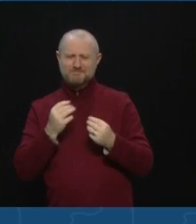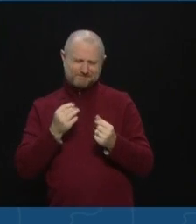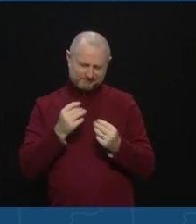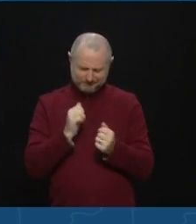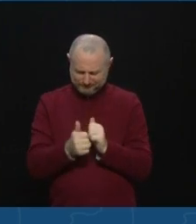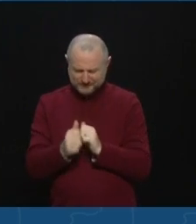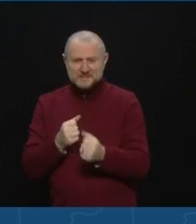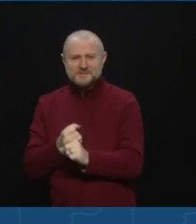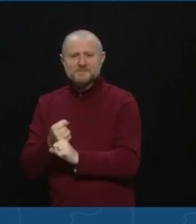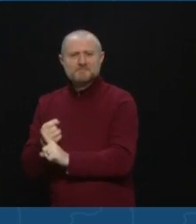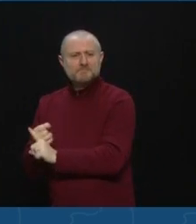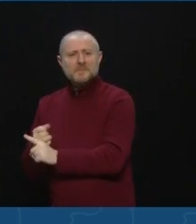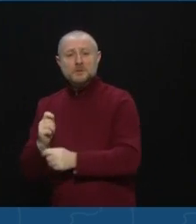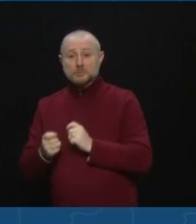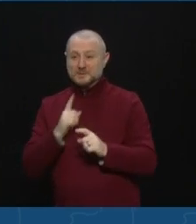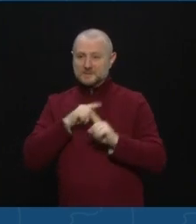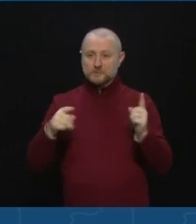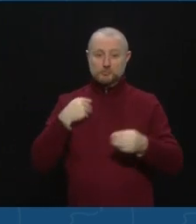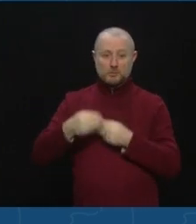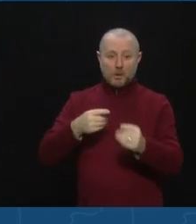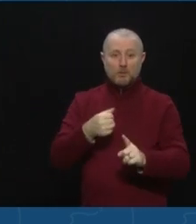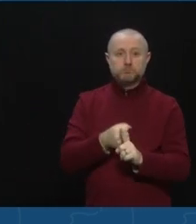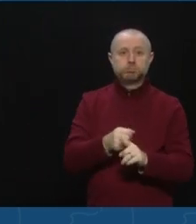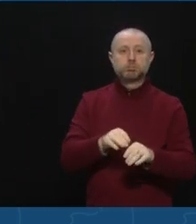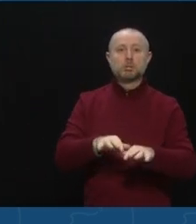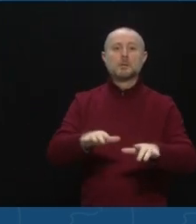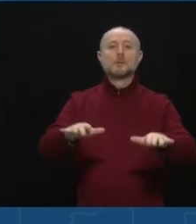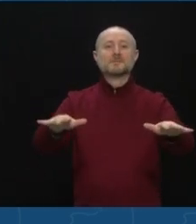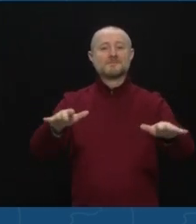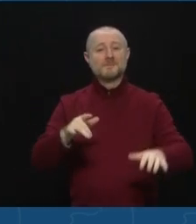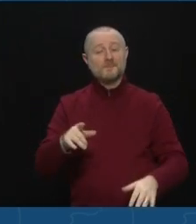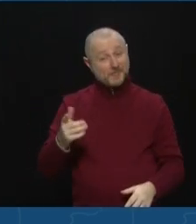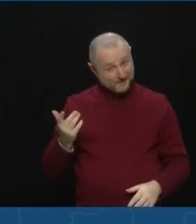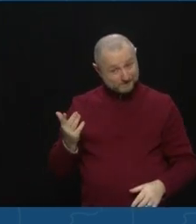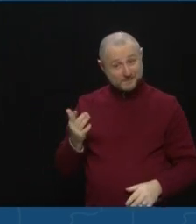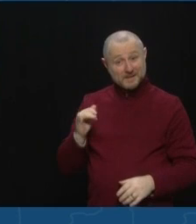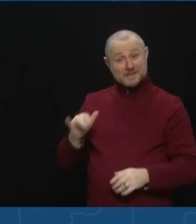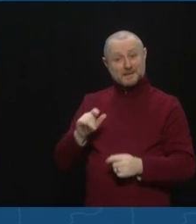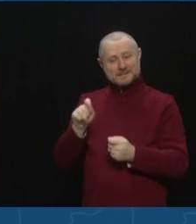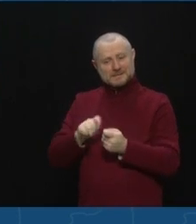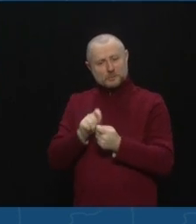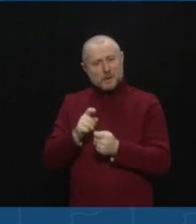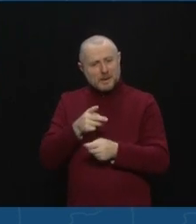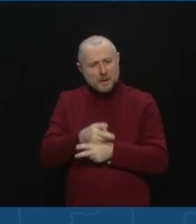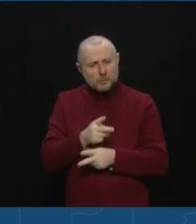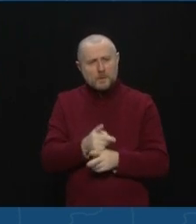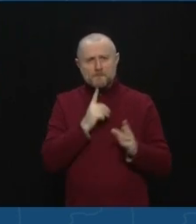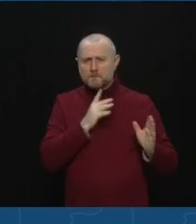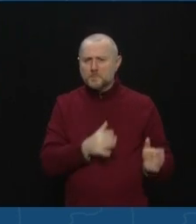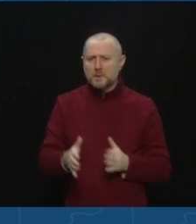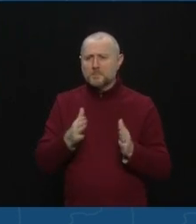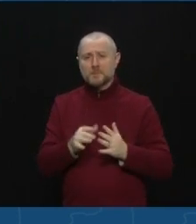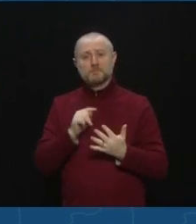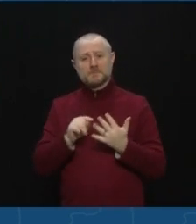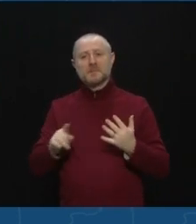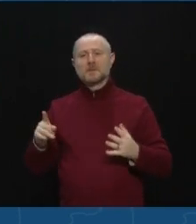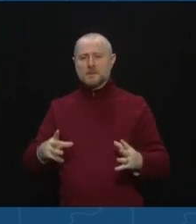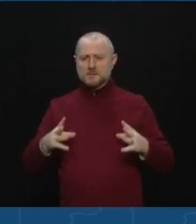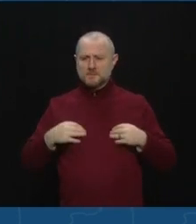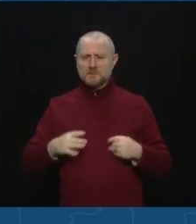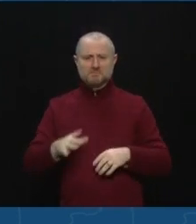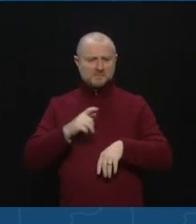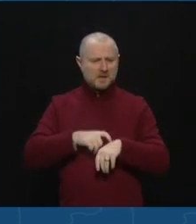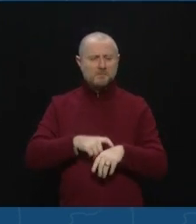generational impact in the long term, through careful and strategic planning. And he embraced those times of crisis for what they were, a chance